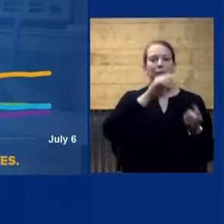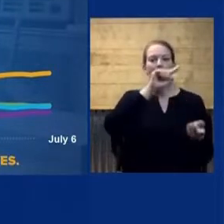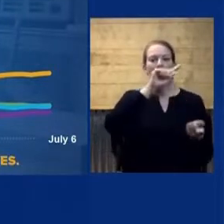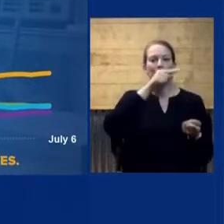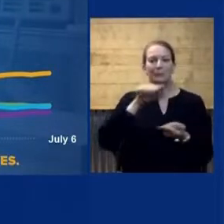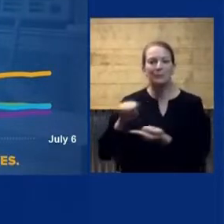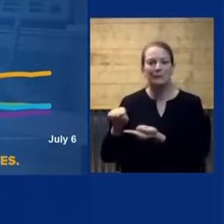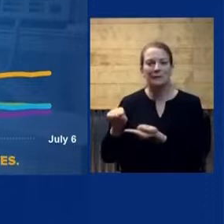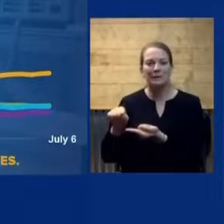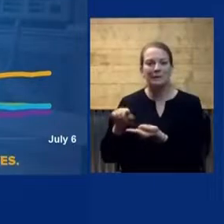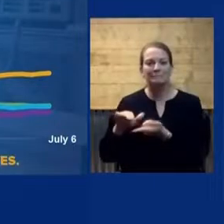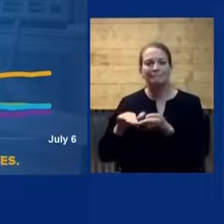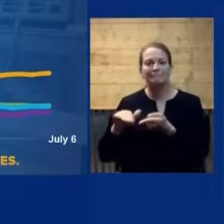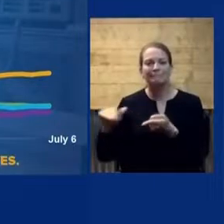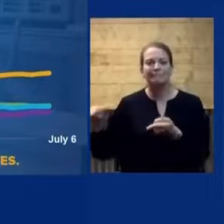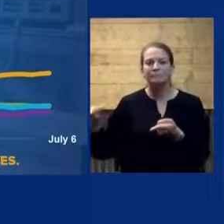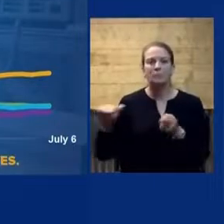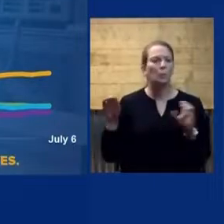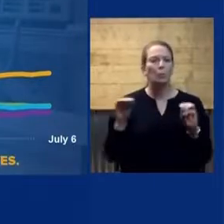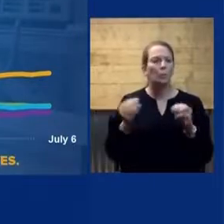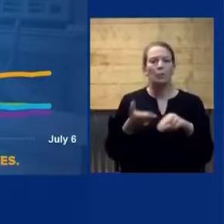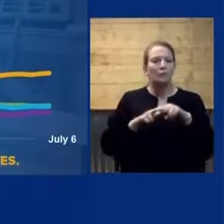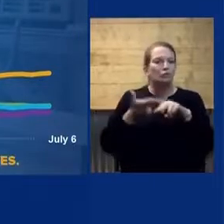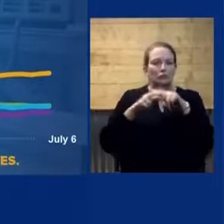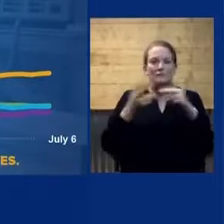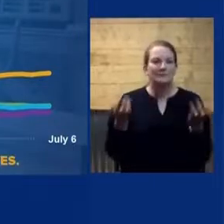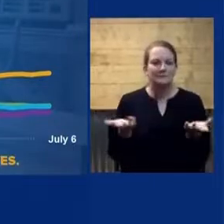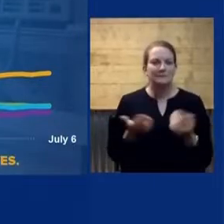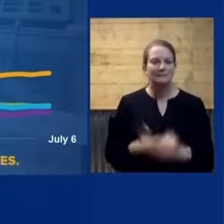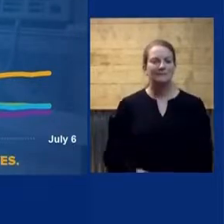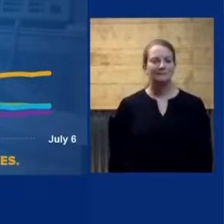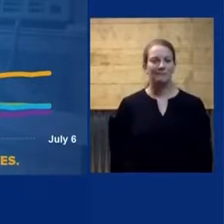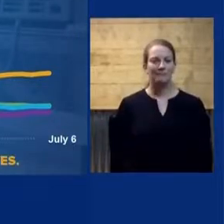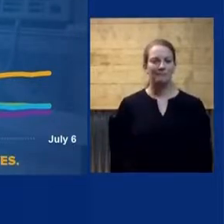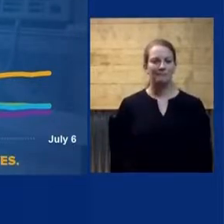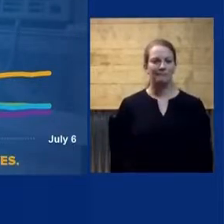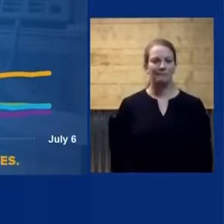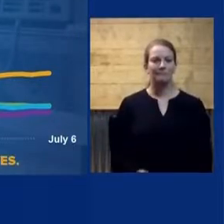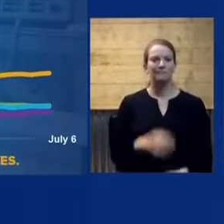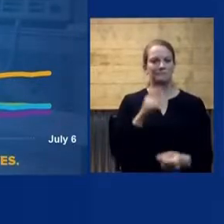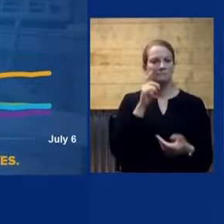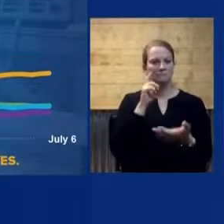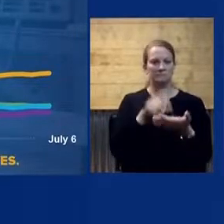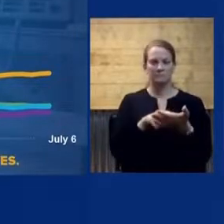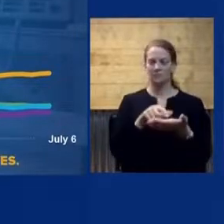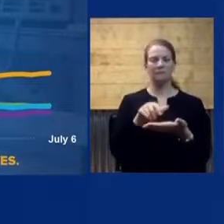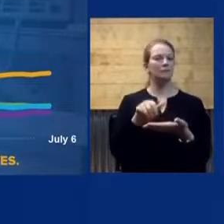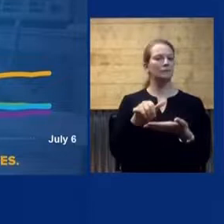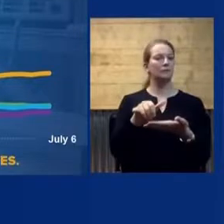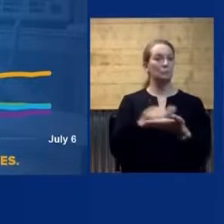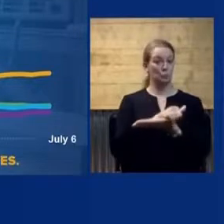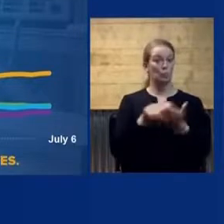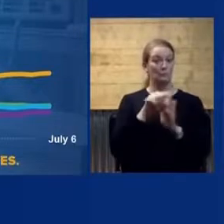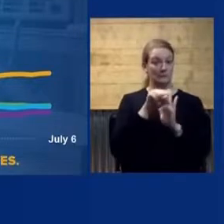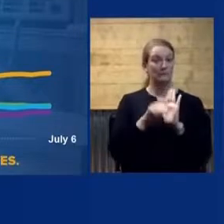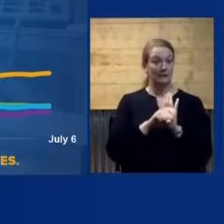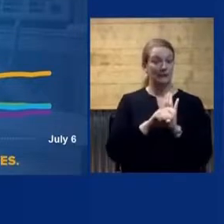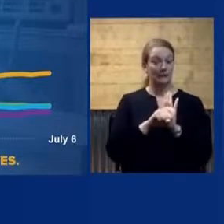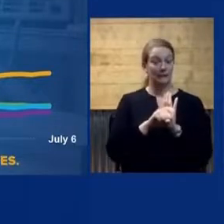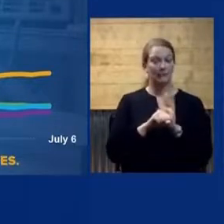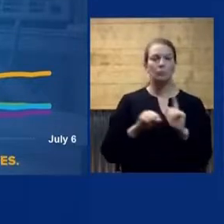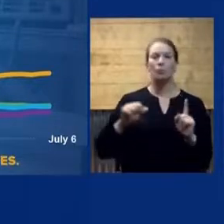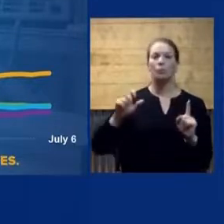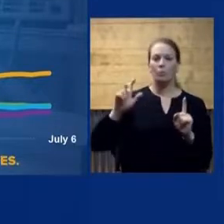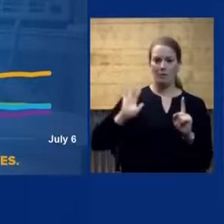flat. So the infection is not increasing. And then compare that to New York. New York, we were higher